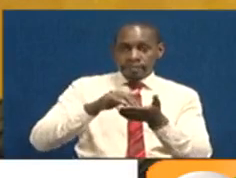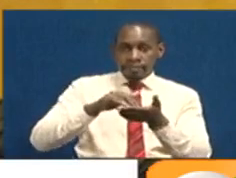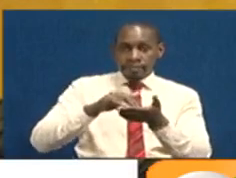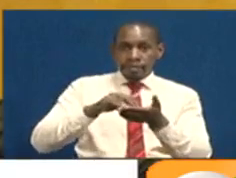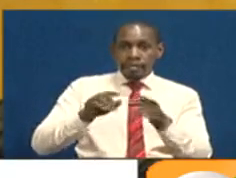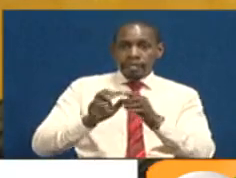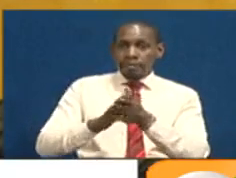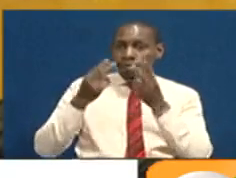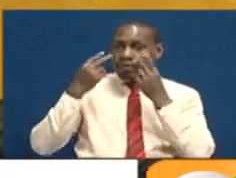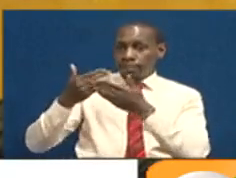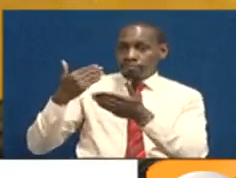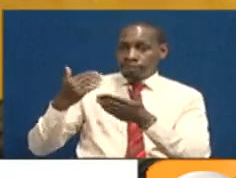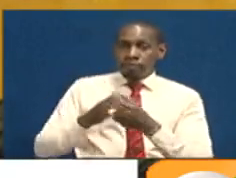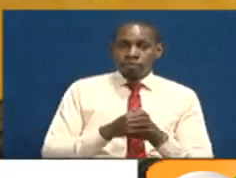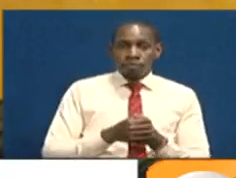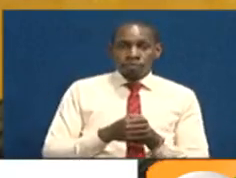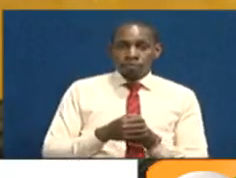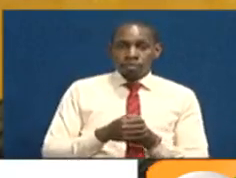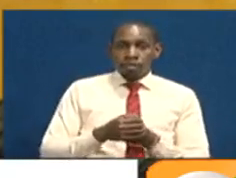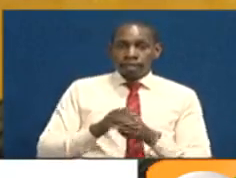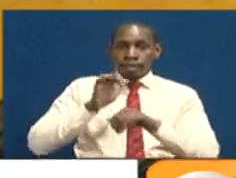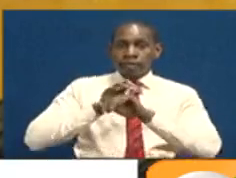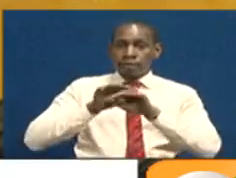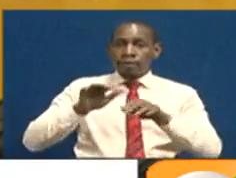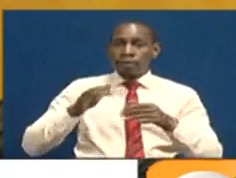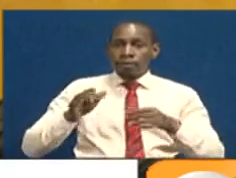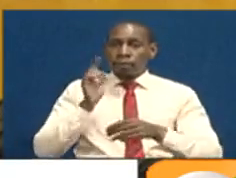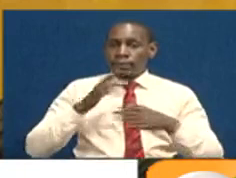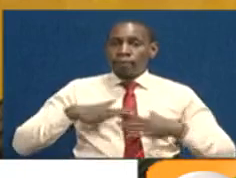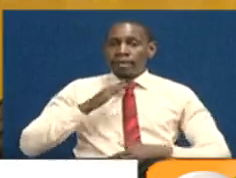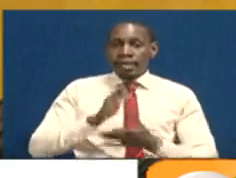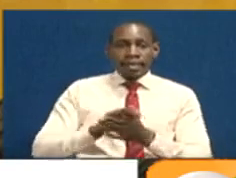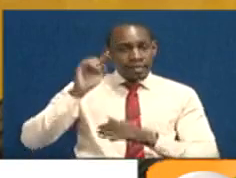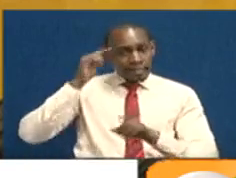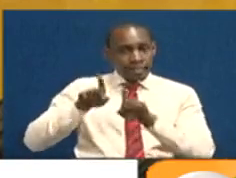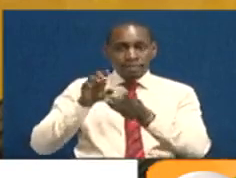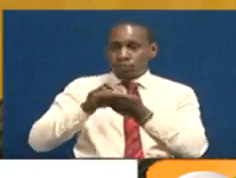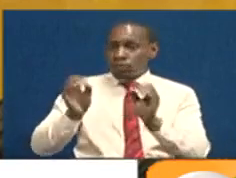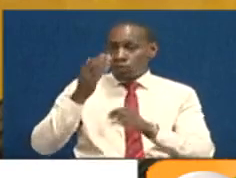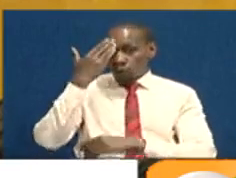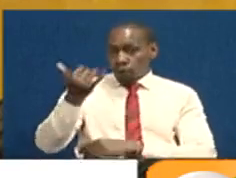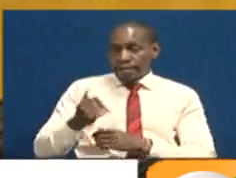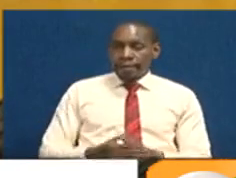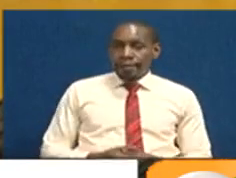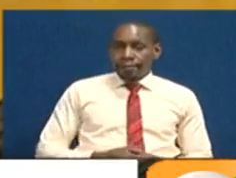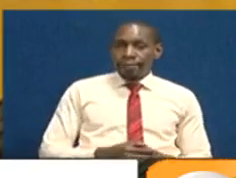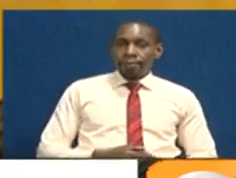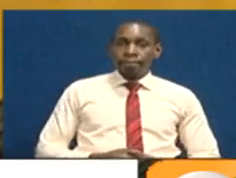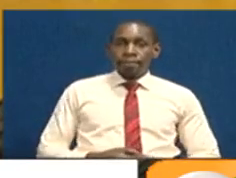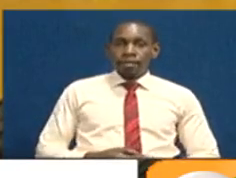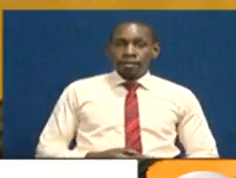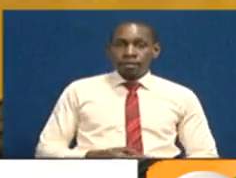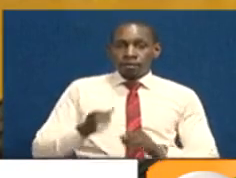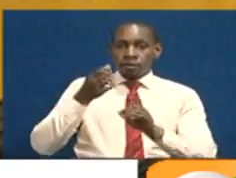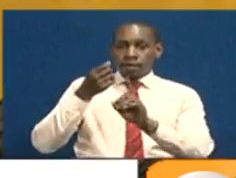resurgences like what we had before? Big spikes, people dying. I don't think we'll ever get back to that, because out